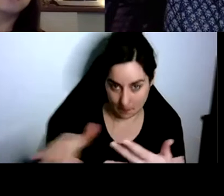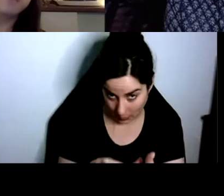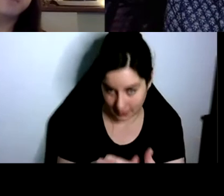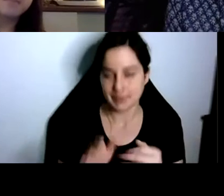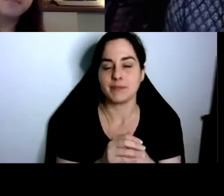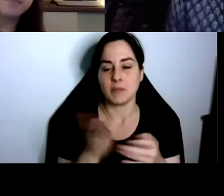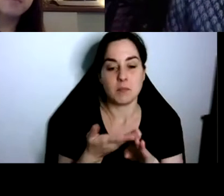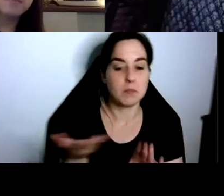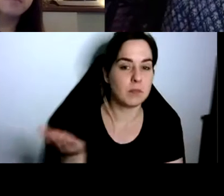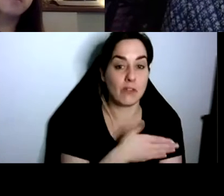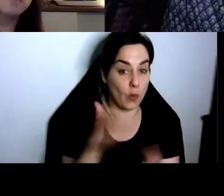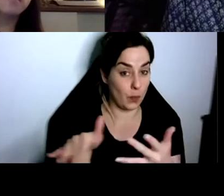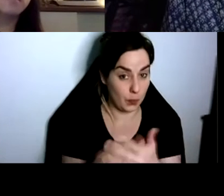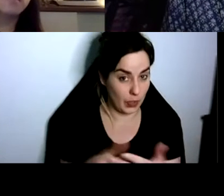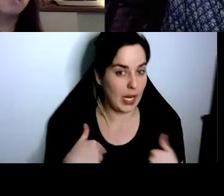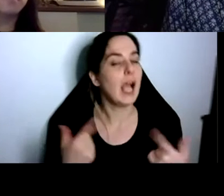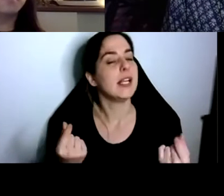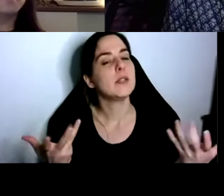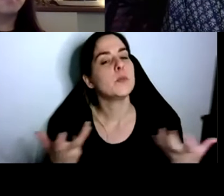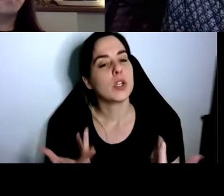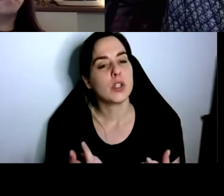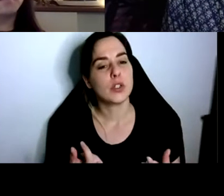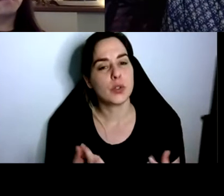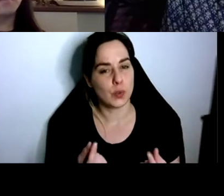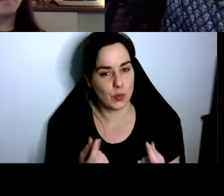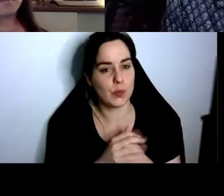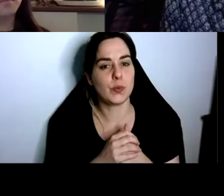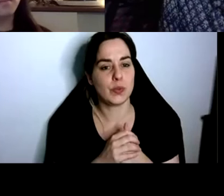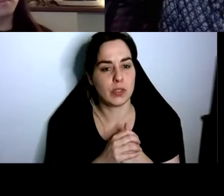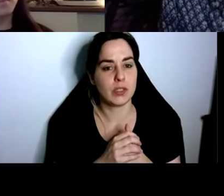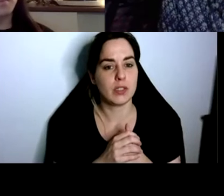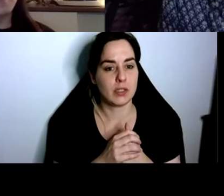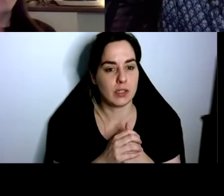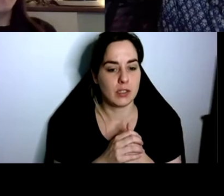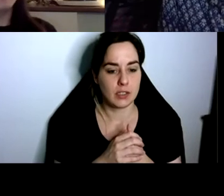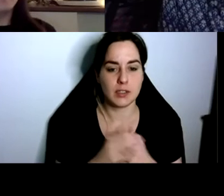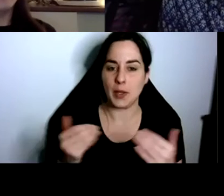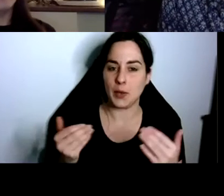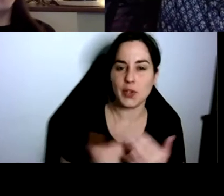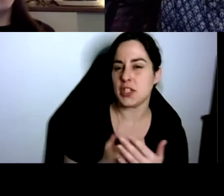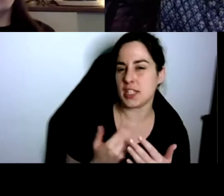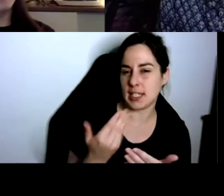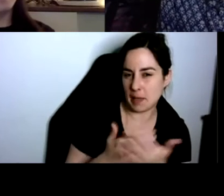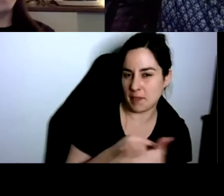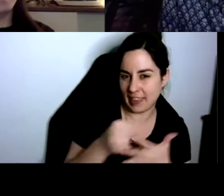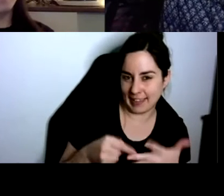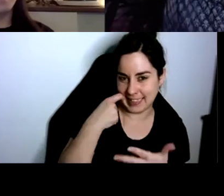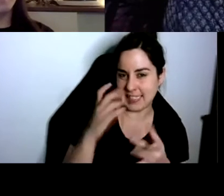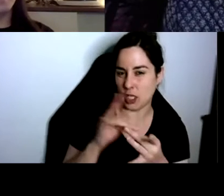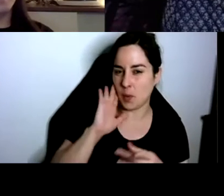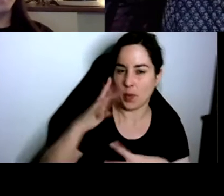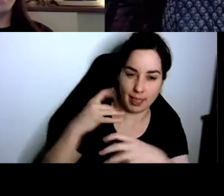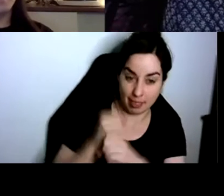our break, I did want to sort of synthesize some of the things that our panelists have said, because I think there's an